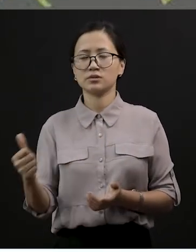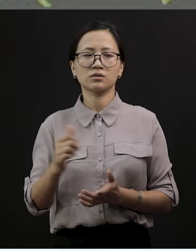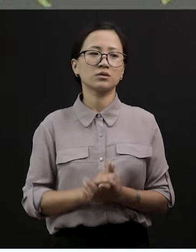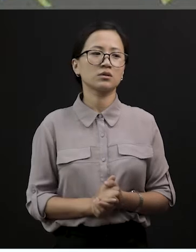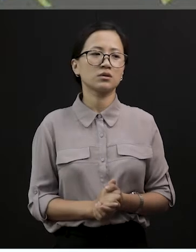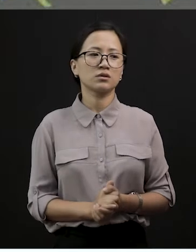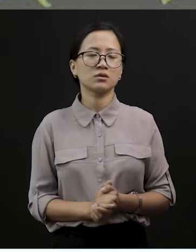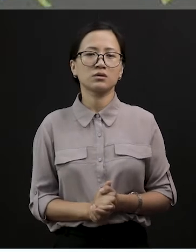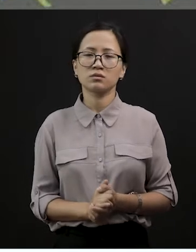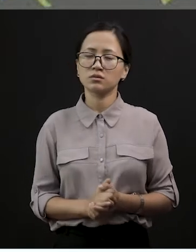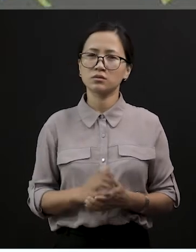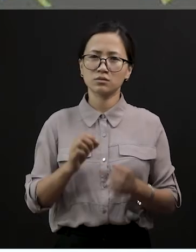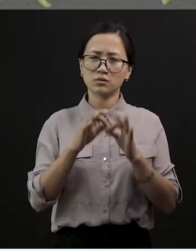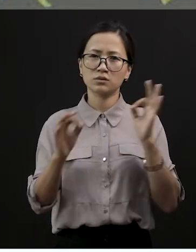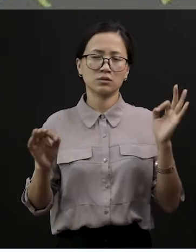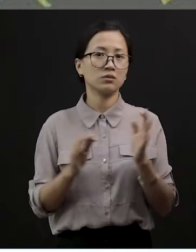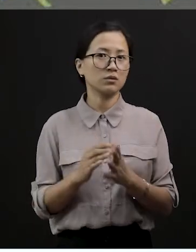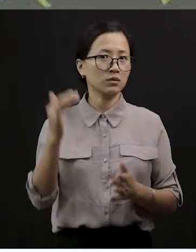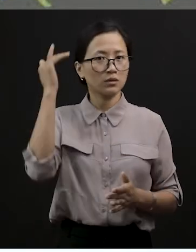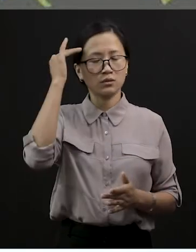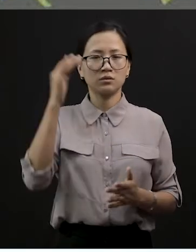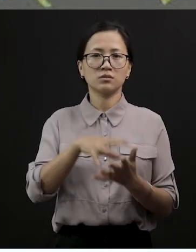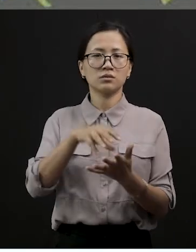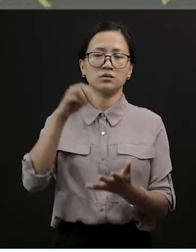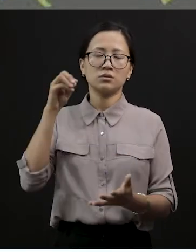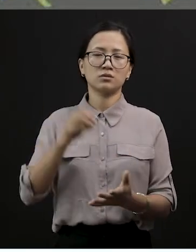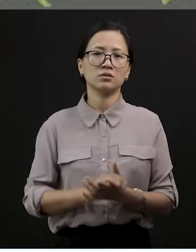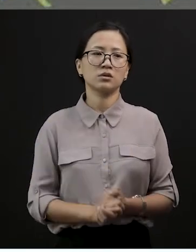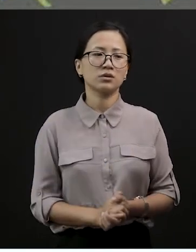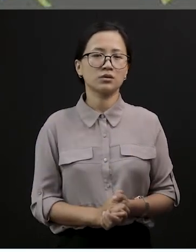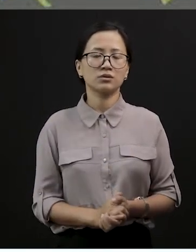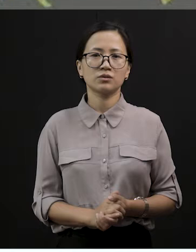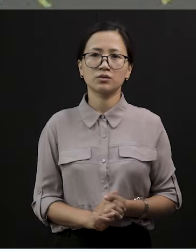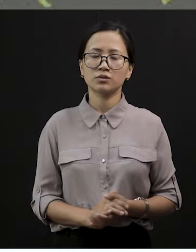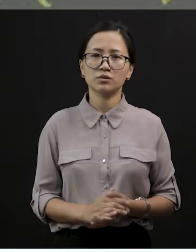that Lima played a trick, right? He played a trick on the